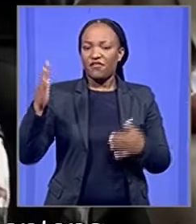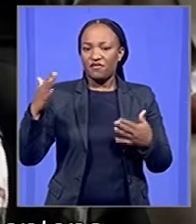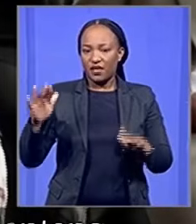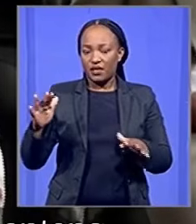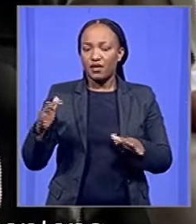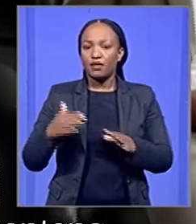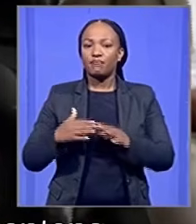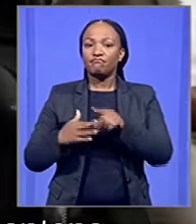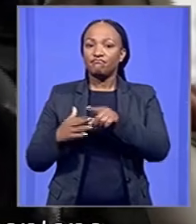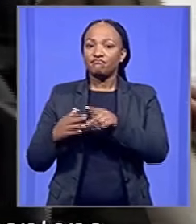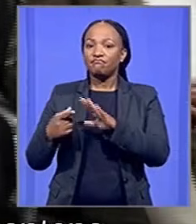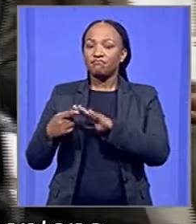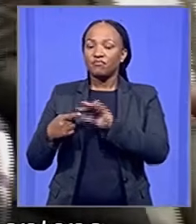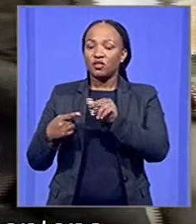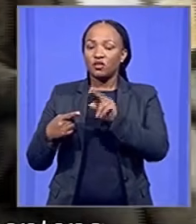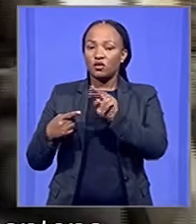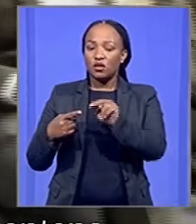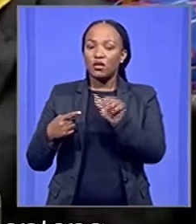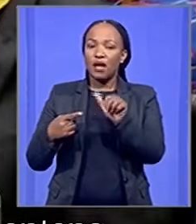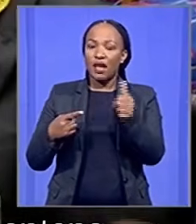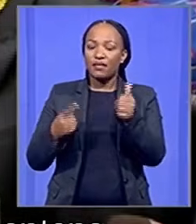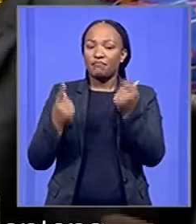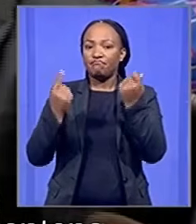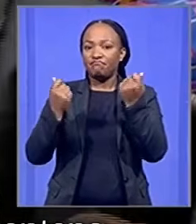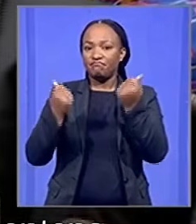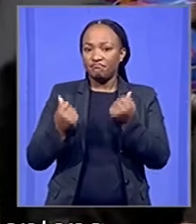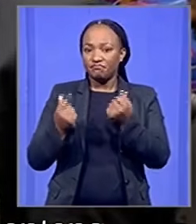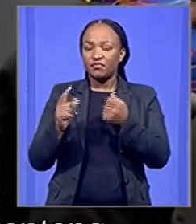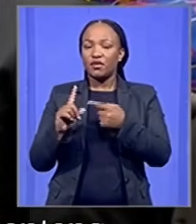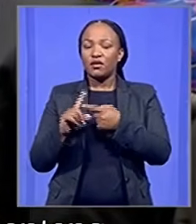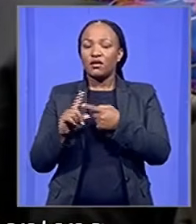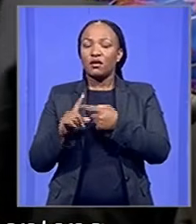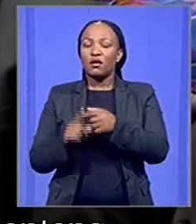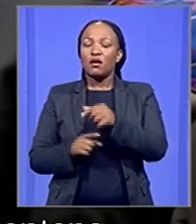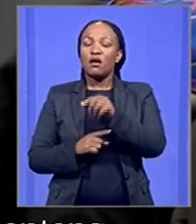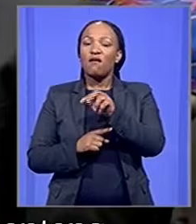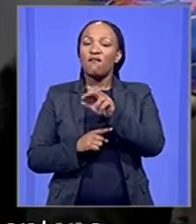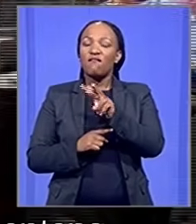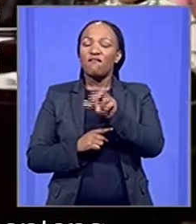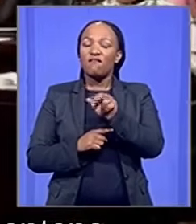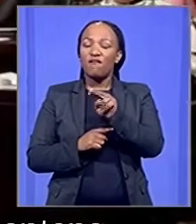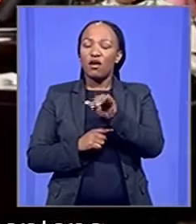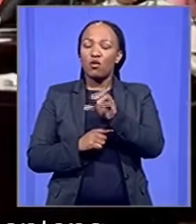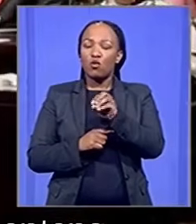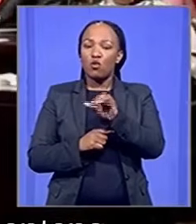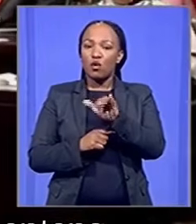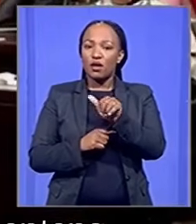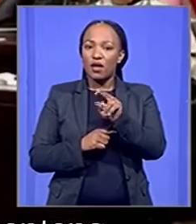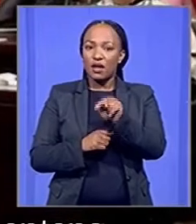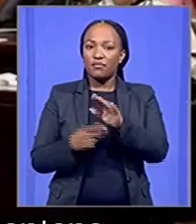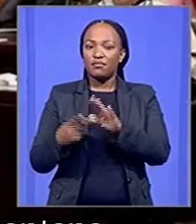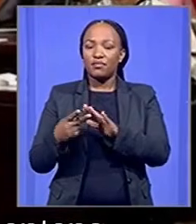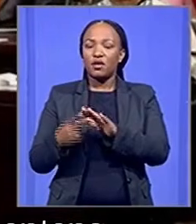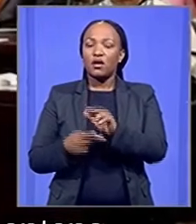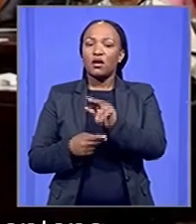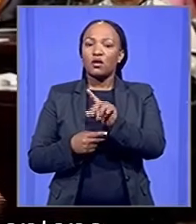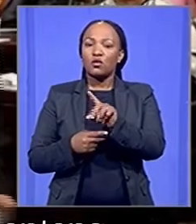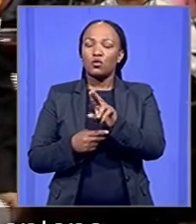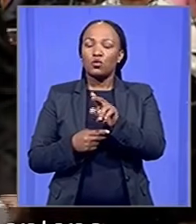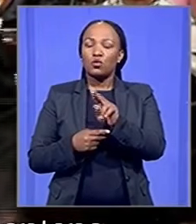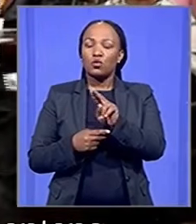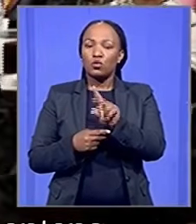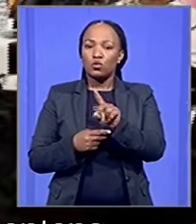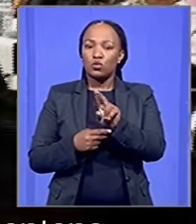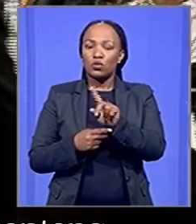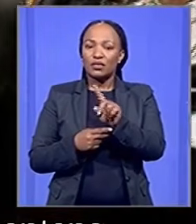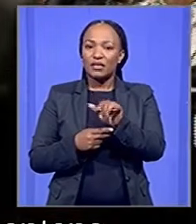ke letona la mehleng la ditjhelete Des van Rooyen, Duduzile Zuma Sambutla le setho sa mehleng sa EFF Andile